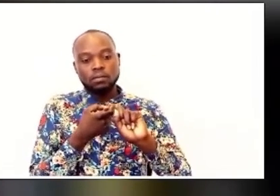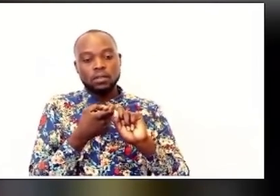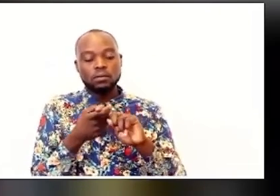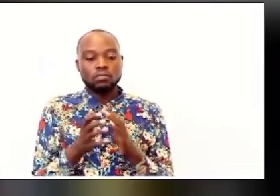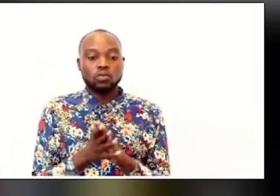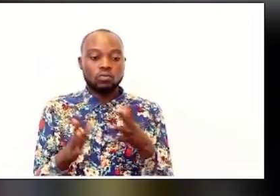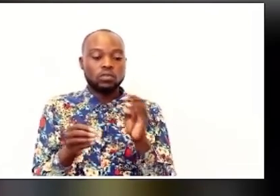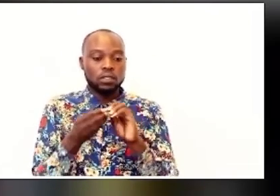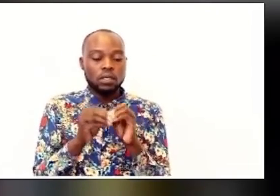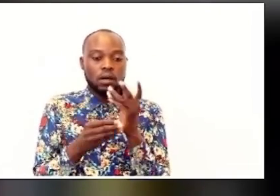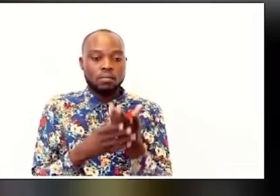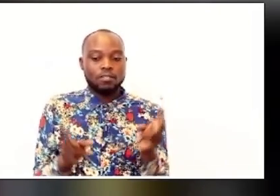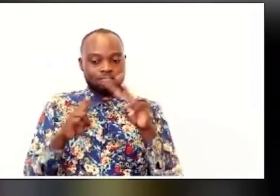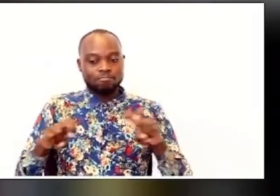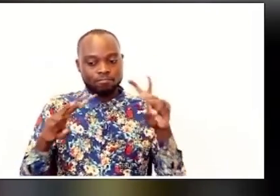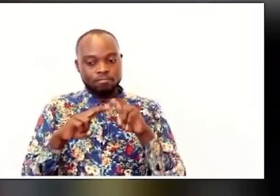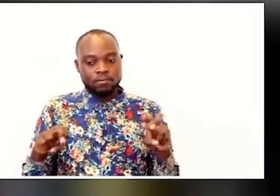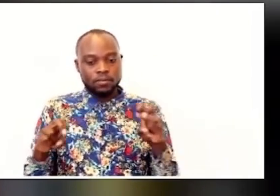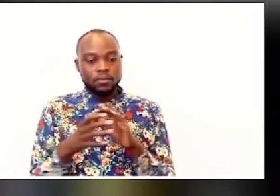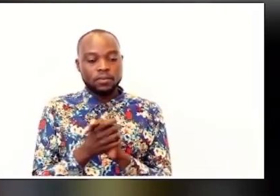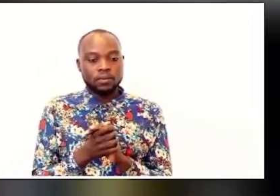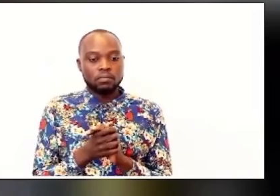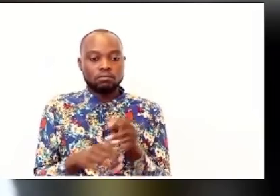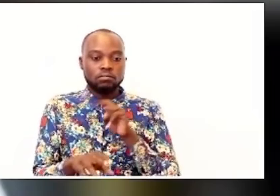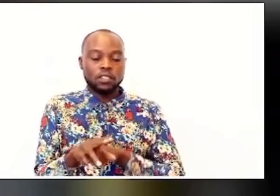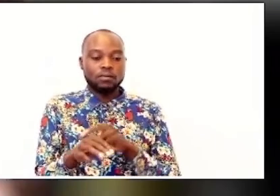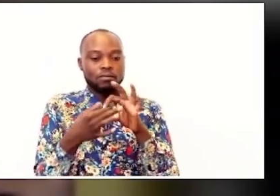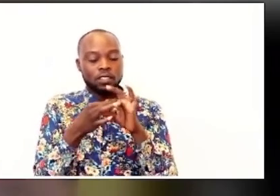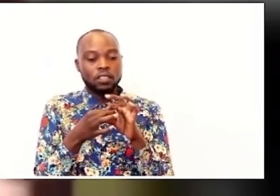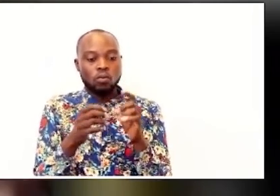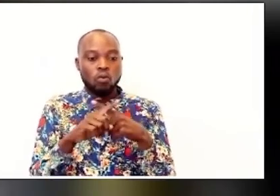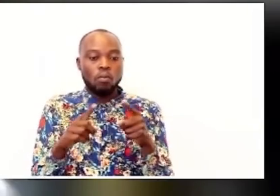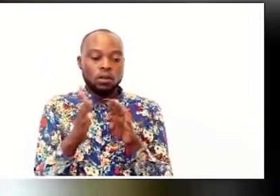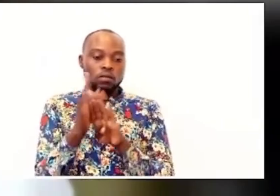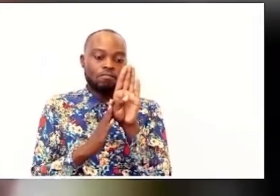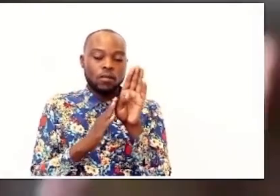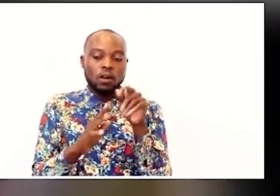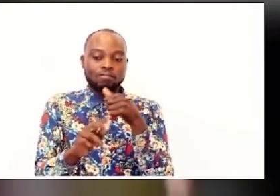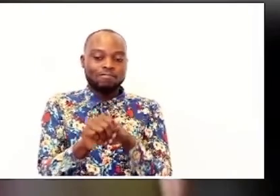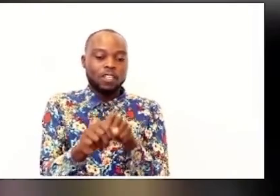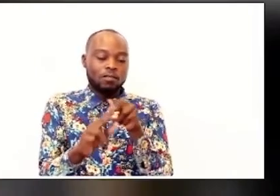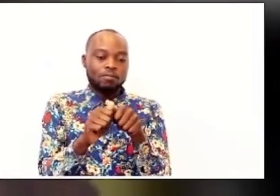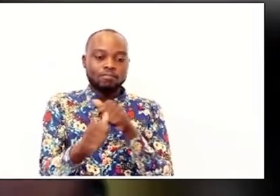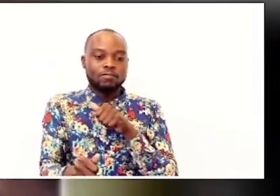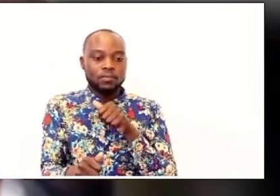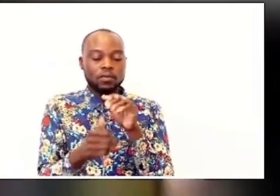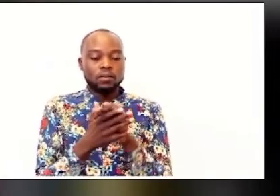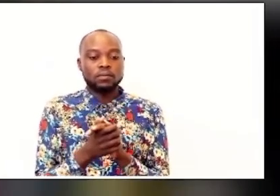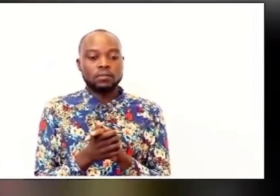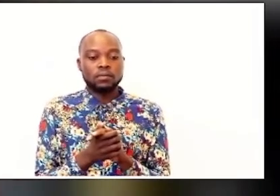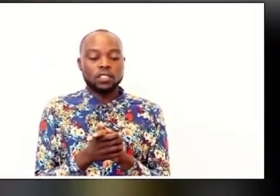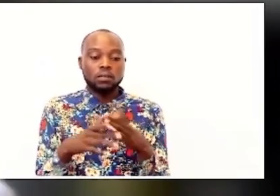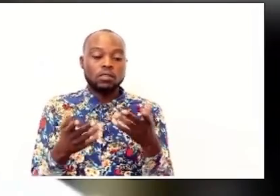can actually reset the terms of Africa's engagement, but also develop a long-term strategic vision that